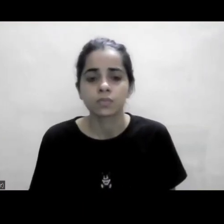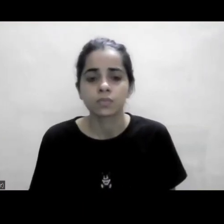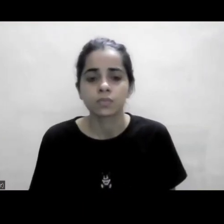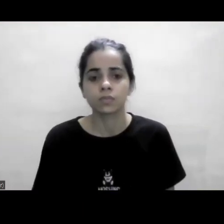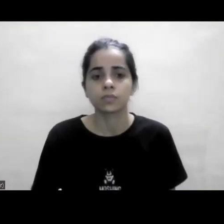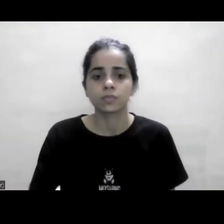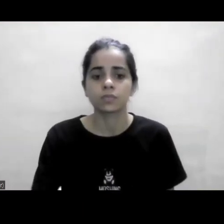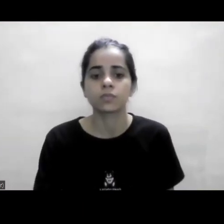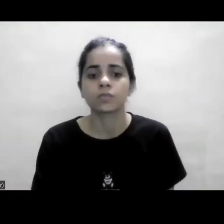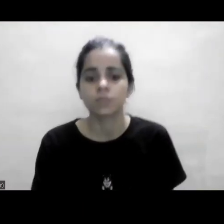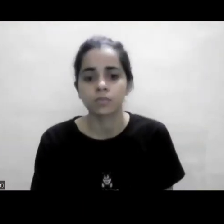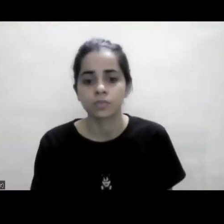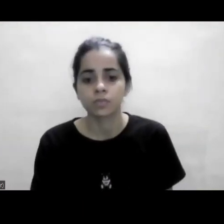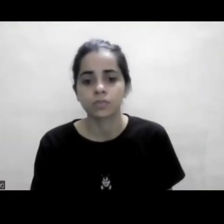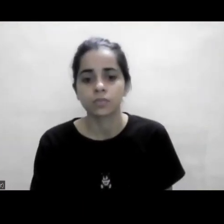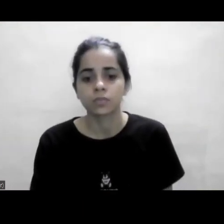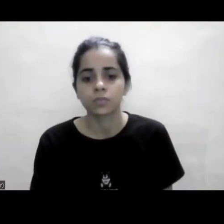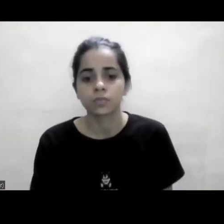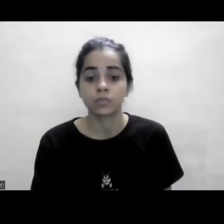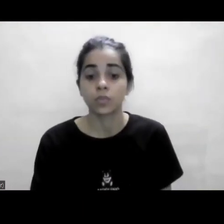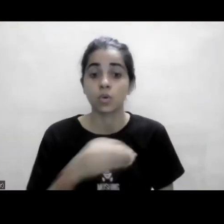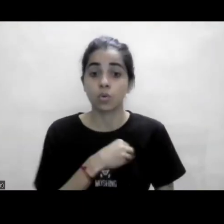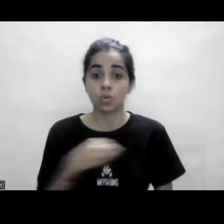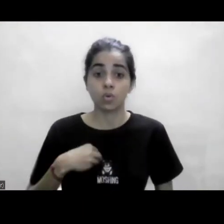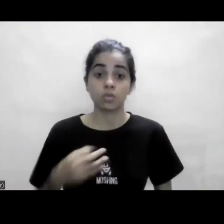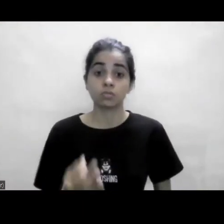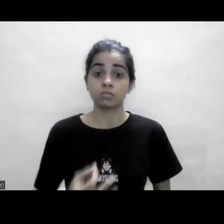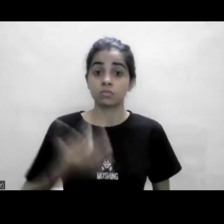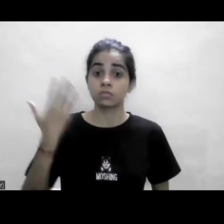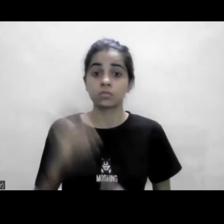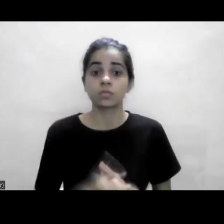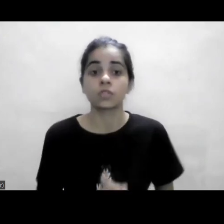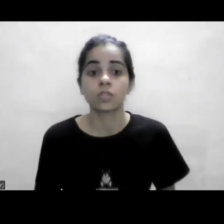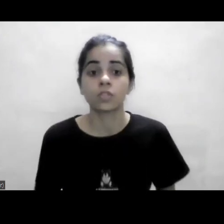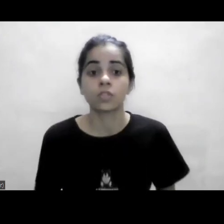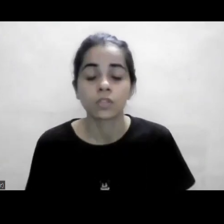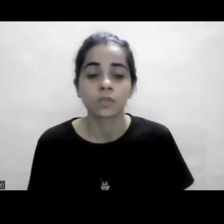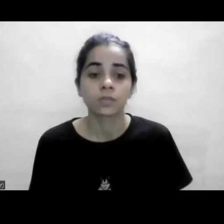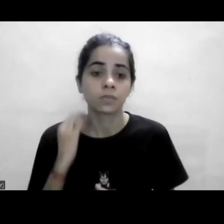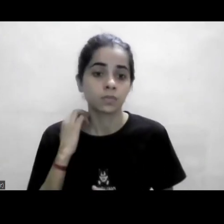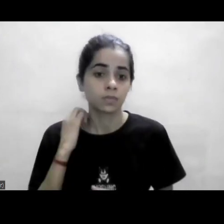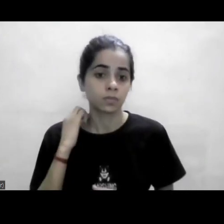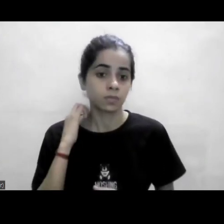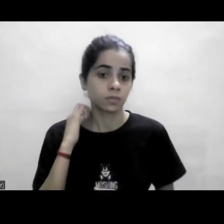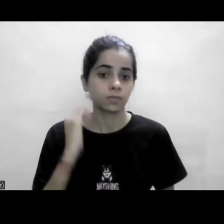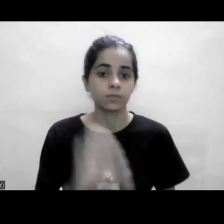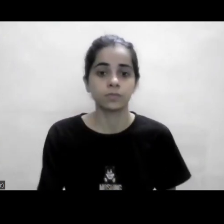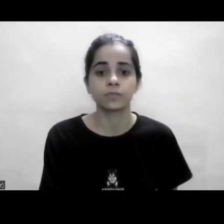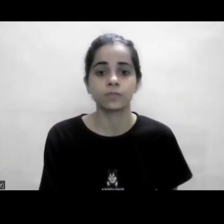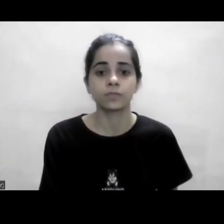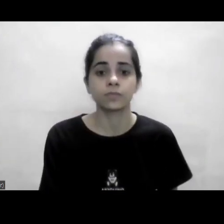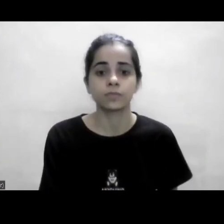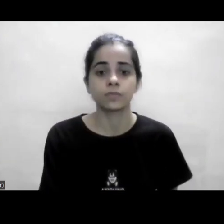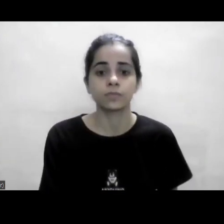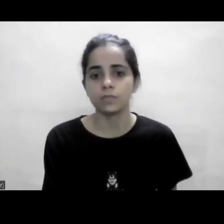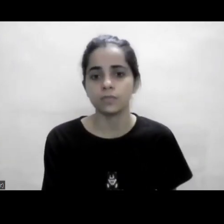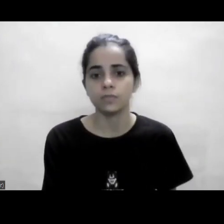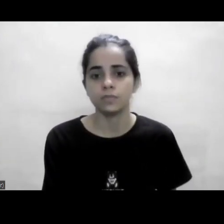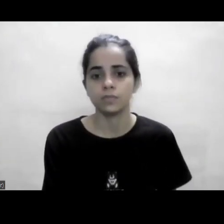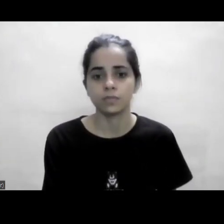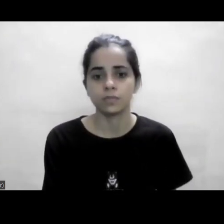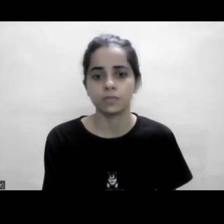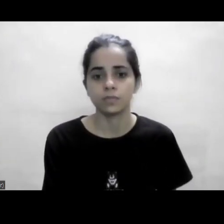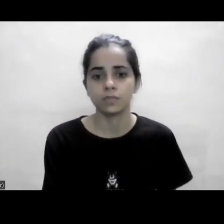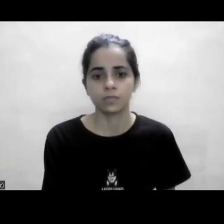autism spectrum, and he is a brilliant doctor. Okay. I think it's Doctor Something. Please check it. All and right. It